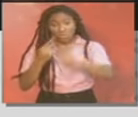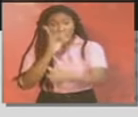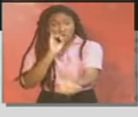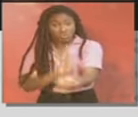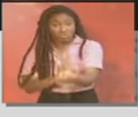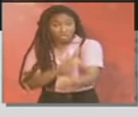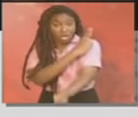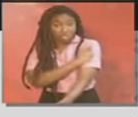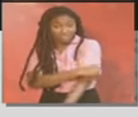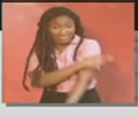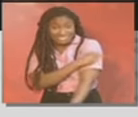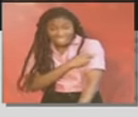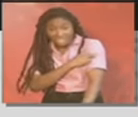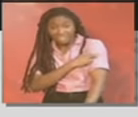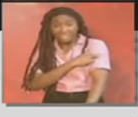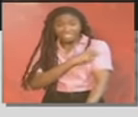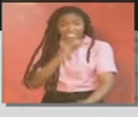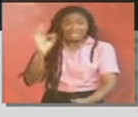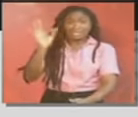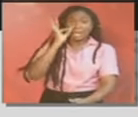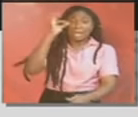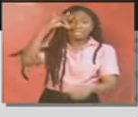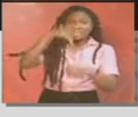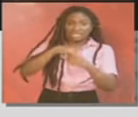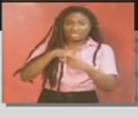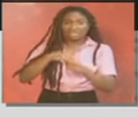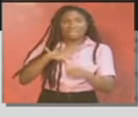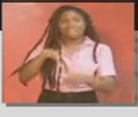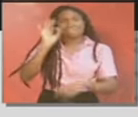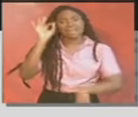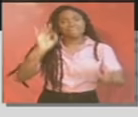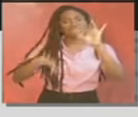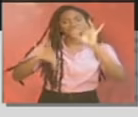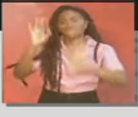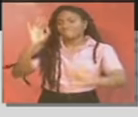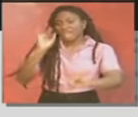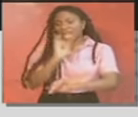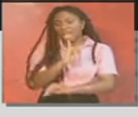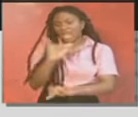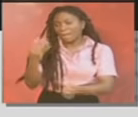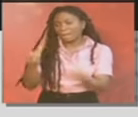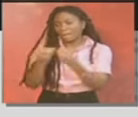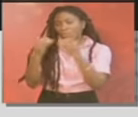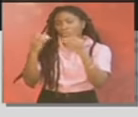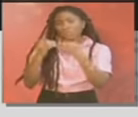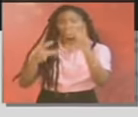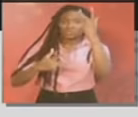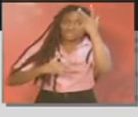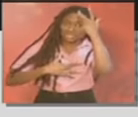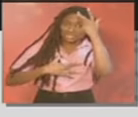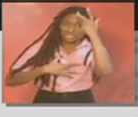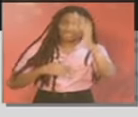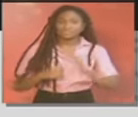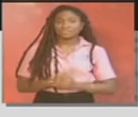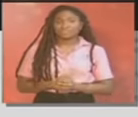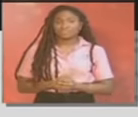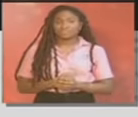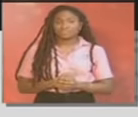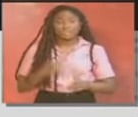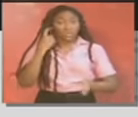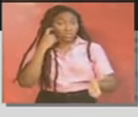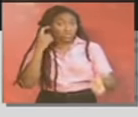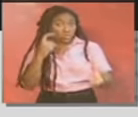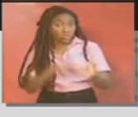to the emergency rooms to be swabbed. One of the things we also noticed, and we mentioned it at the press conference